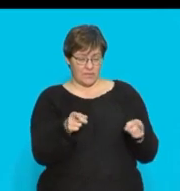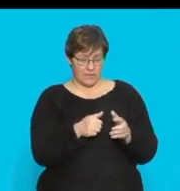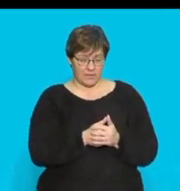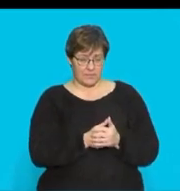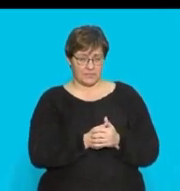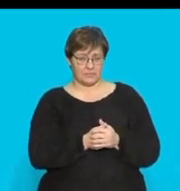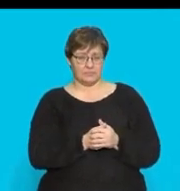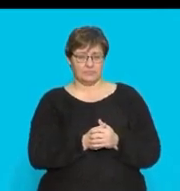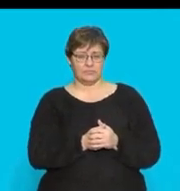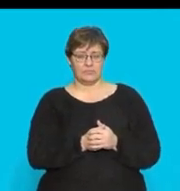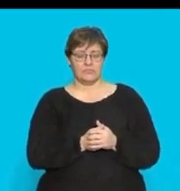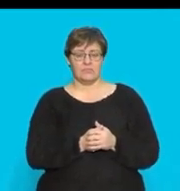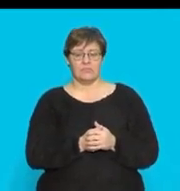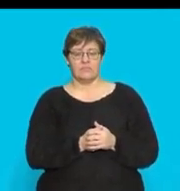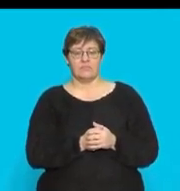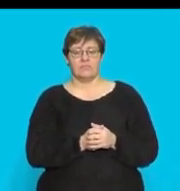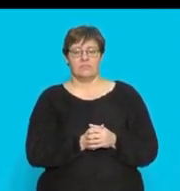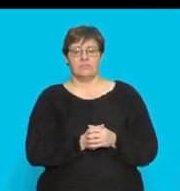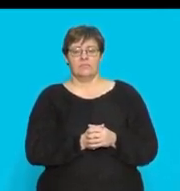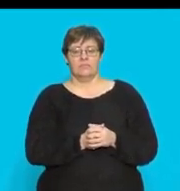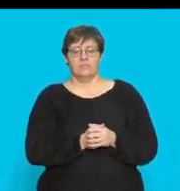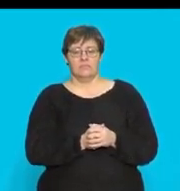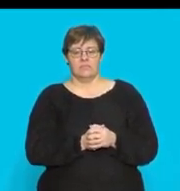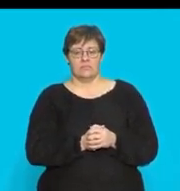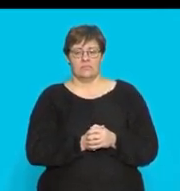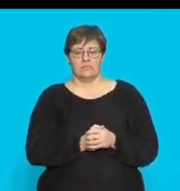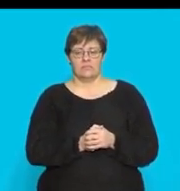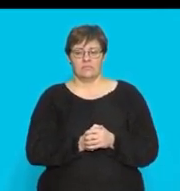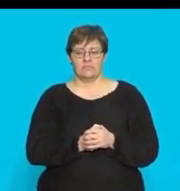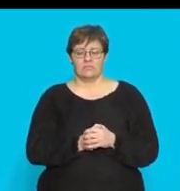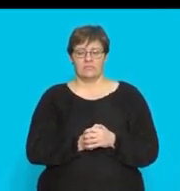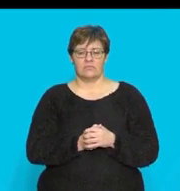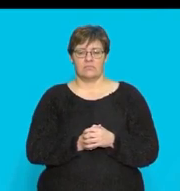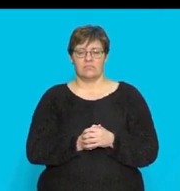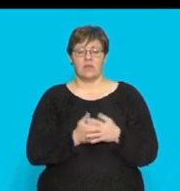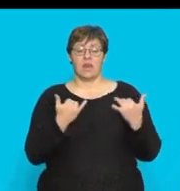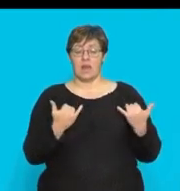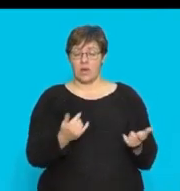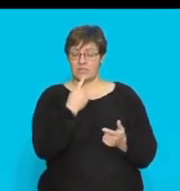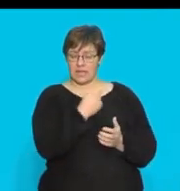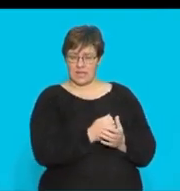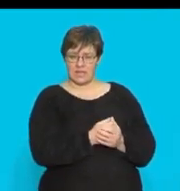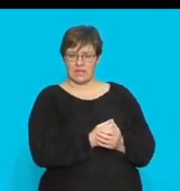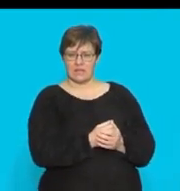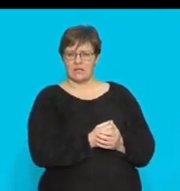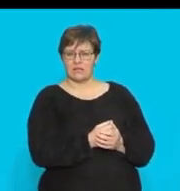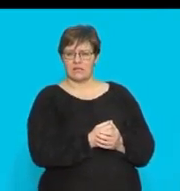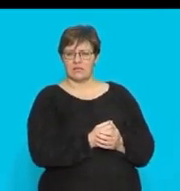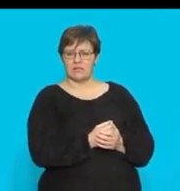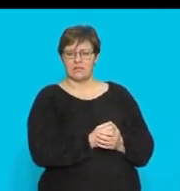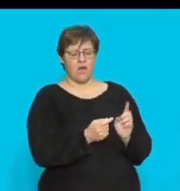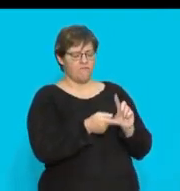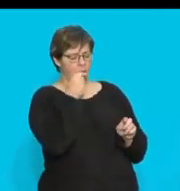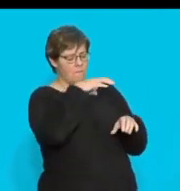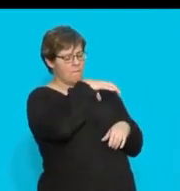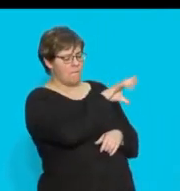sexual. Now we've got our mark there for that. Now it says to you over